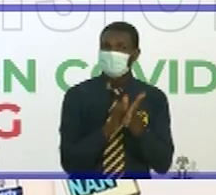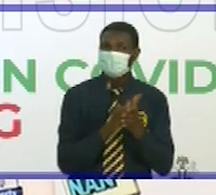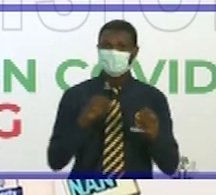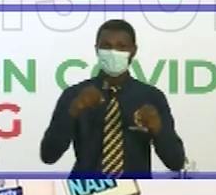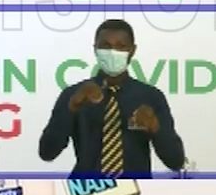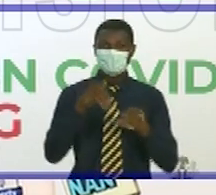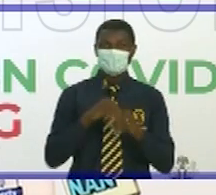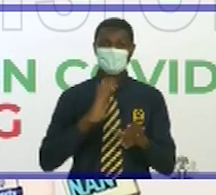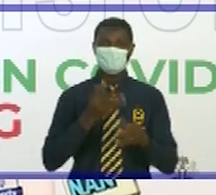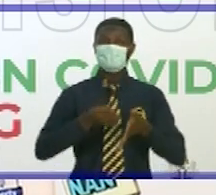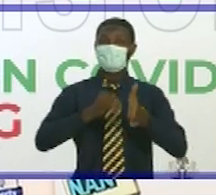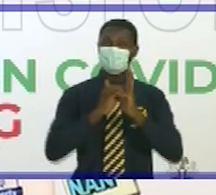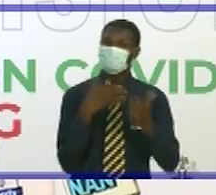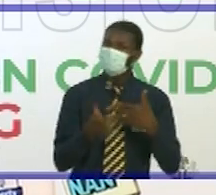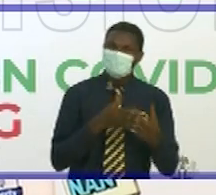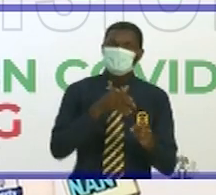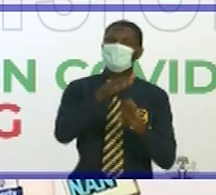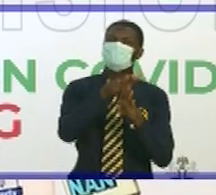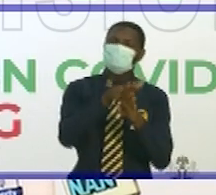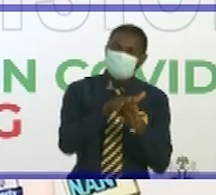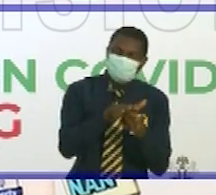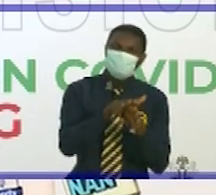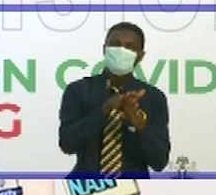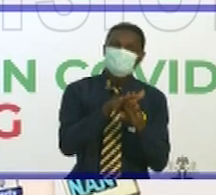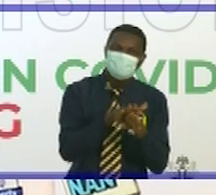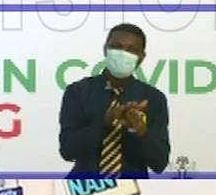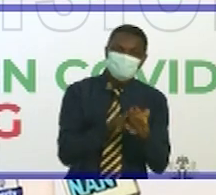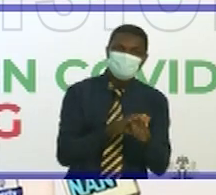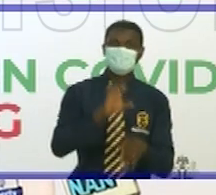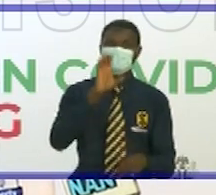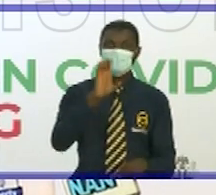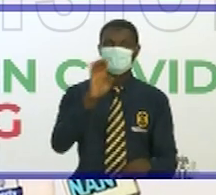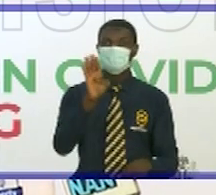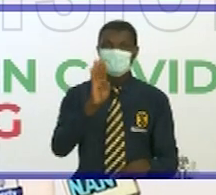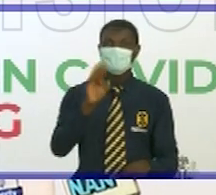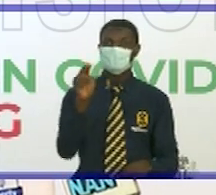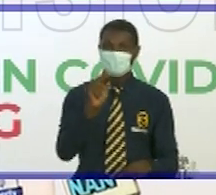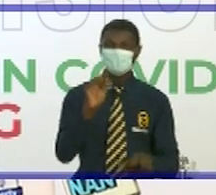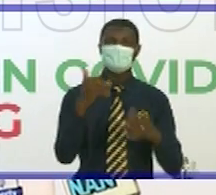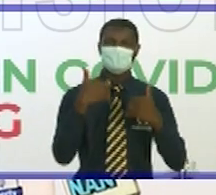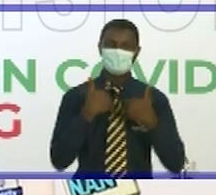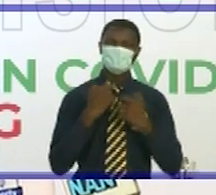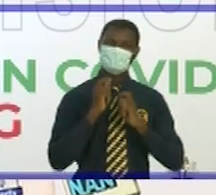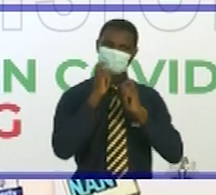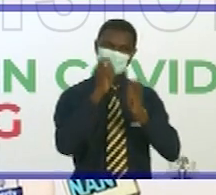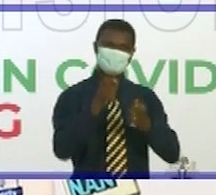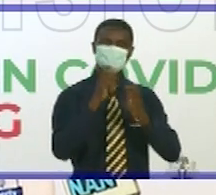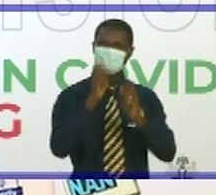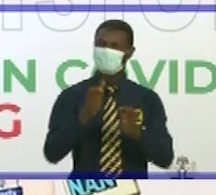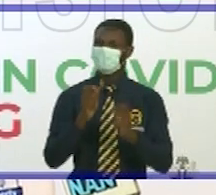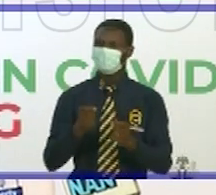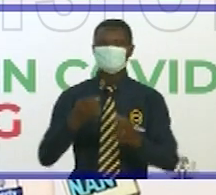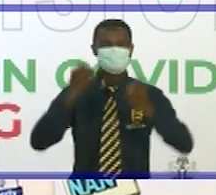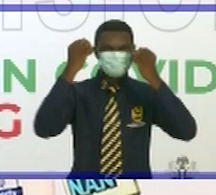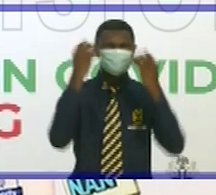own slow and steady process, the central bank has made available a substantial amount of